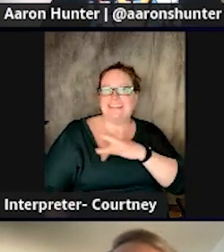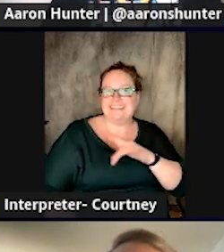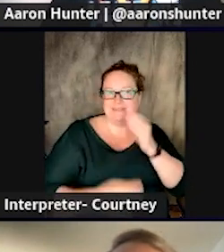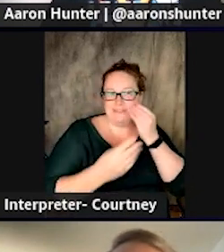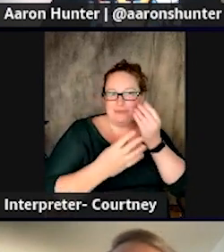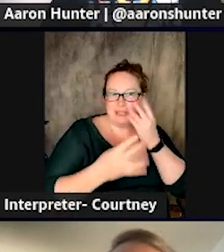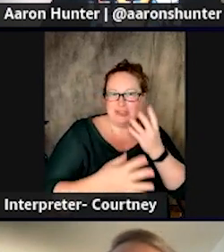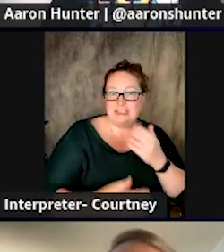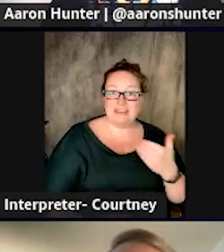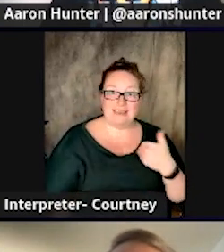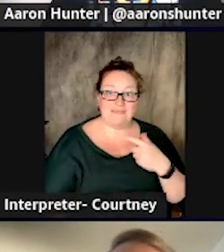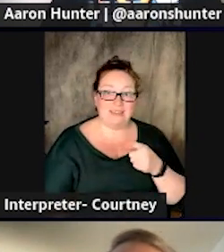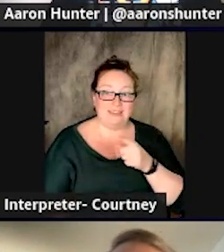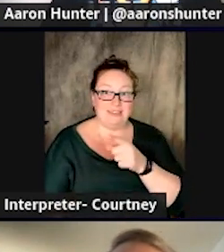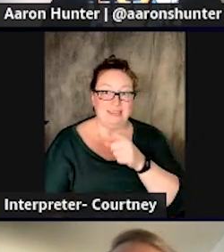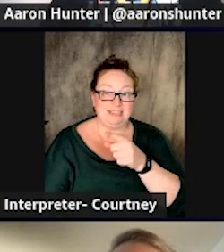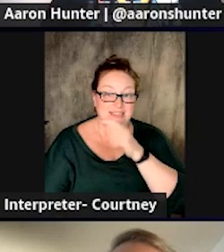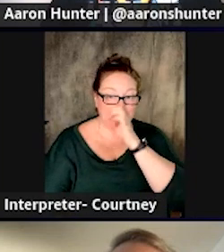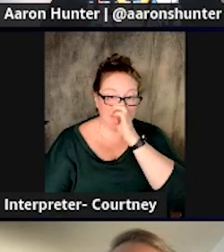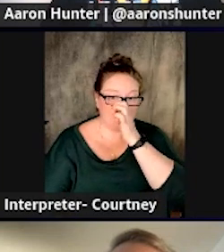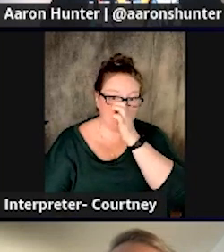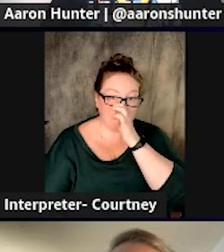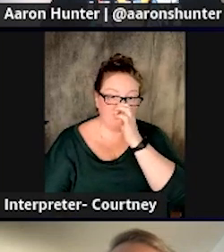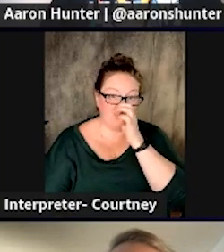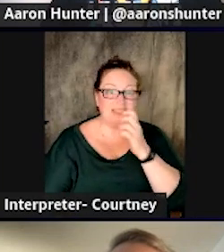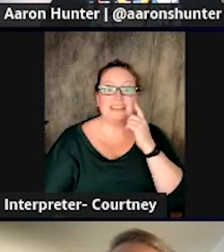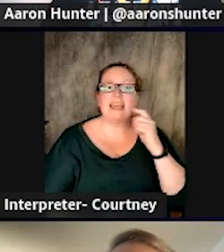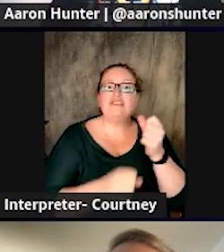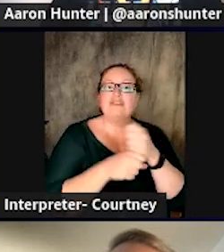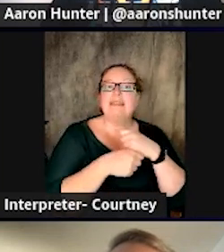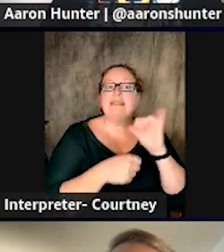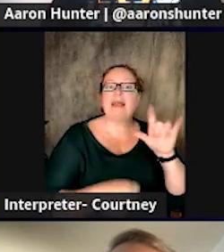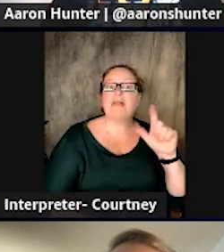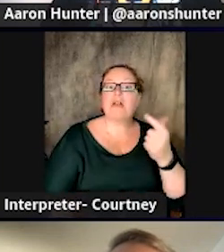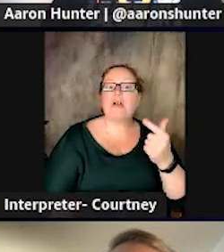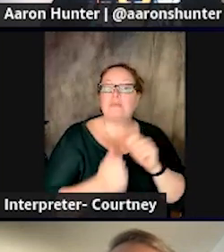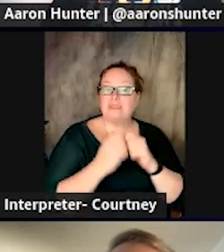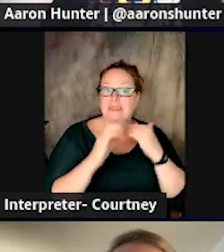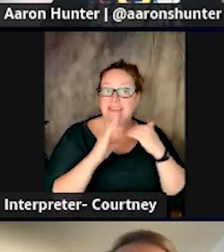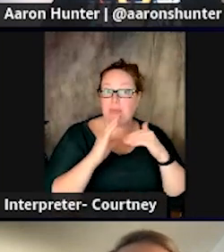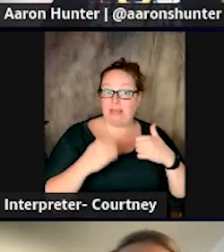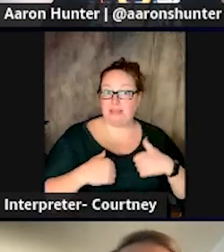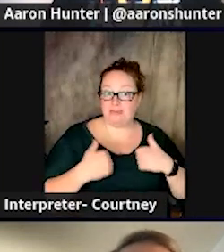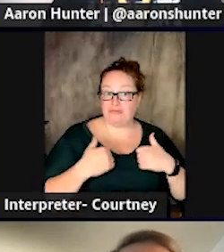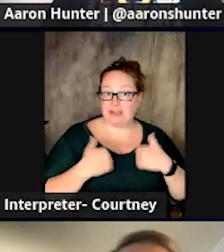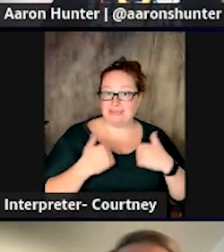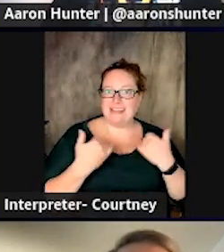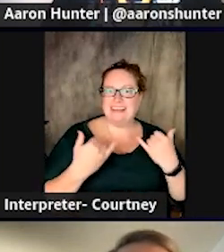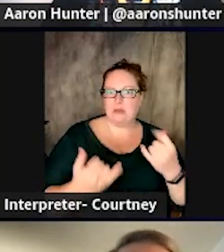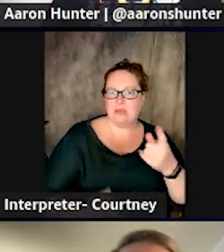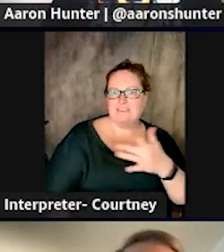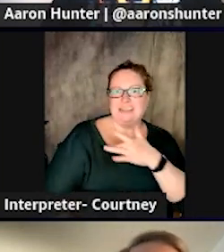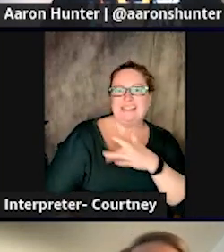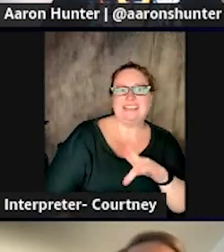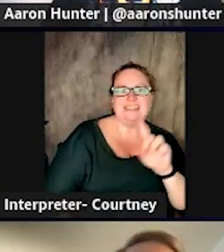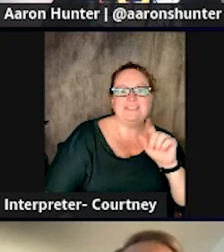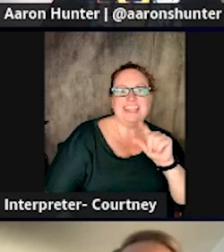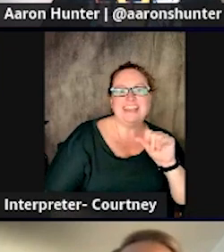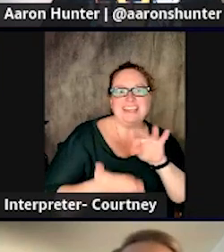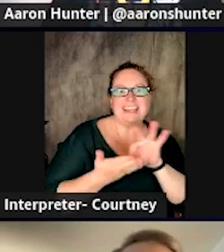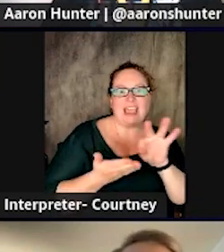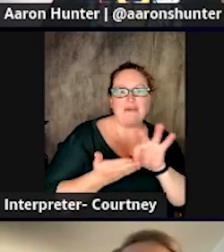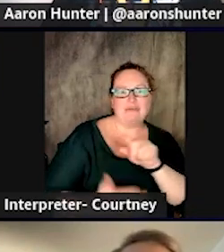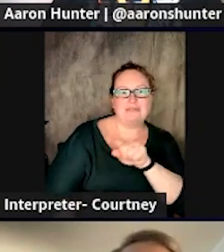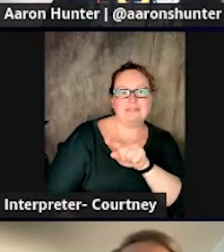view, and as I created that log event with the email address, you'll see I have a sensitive data count here. So this is one